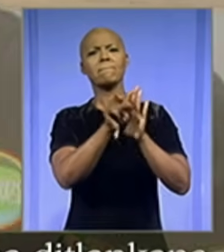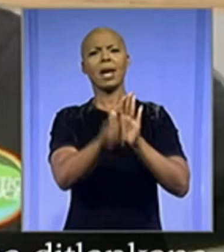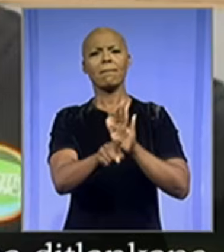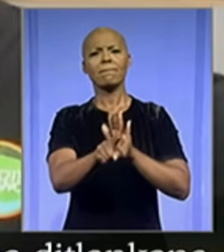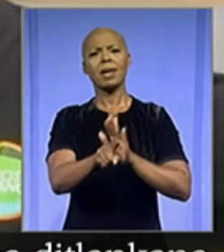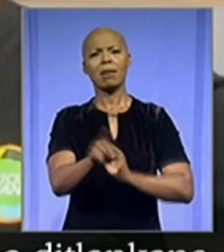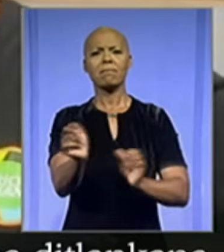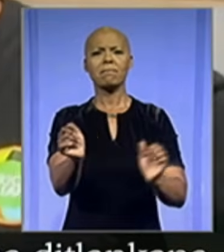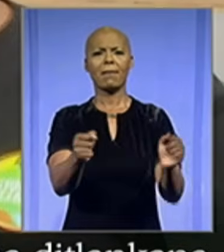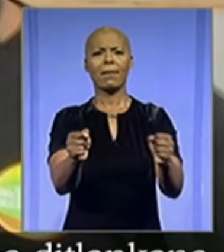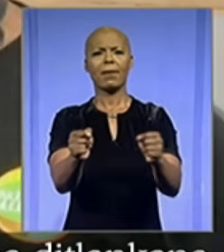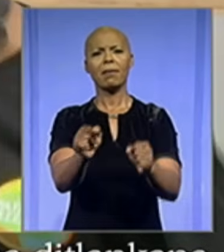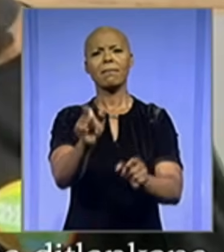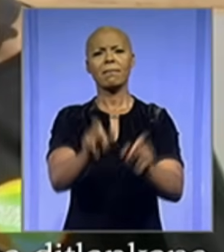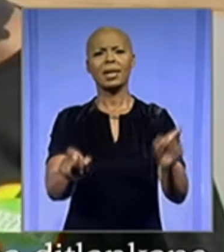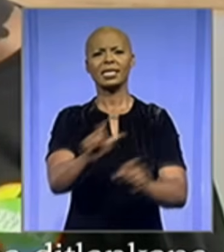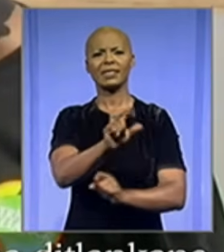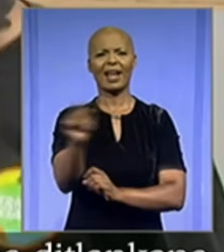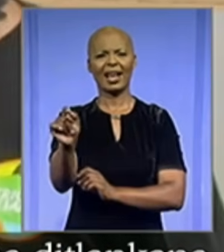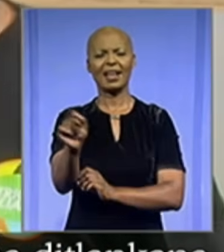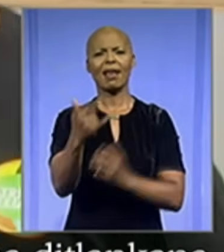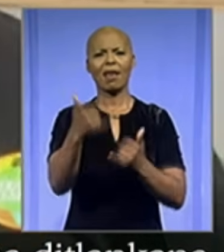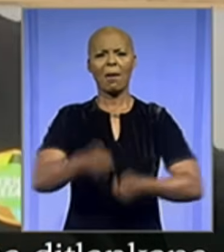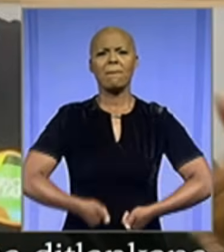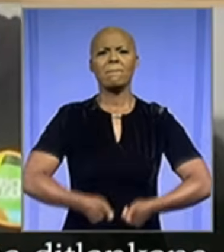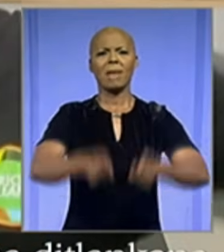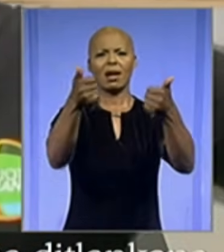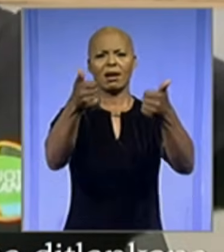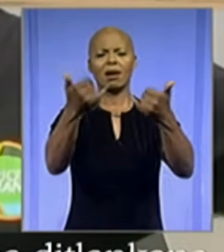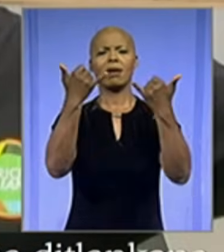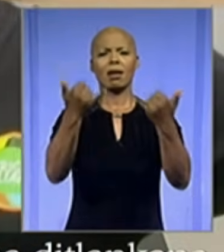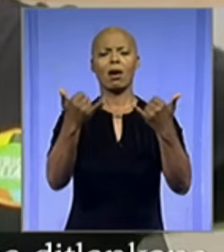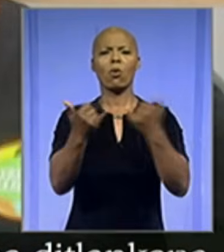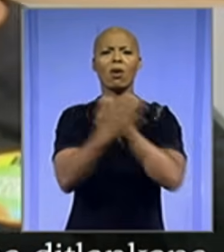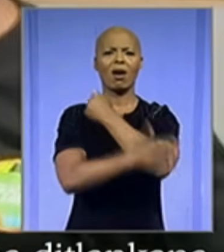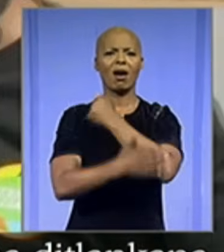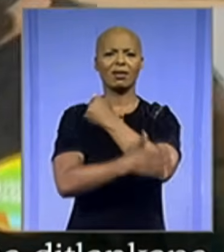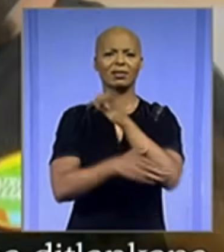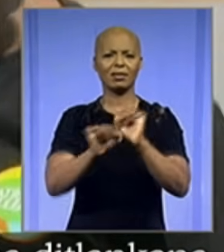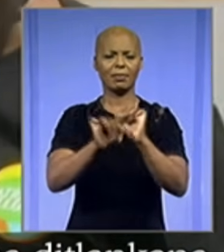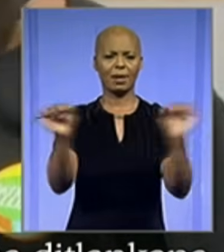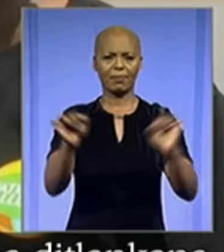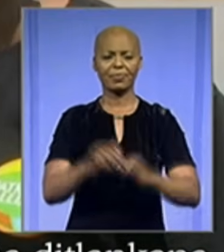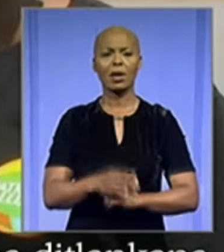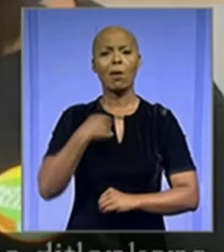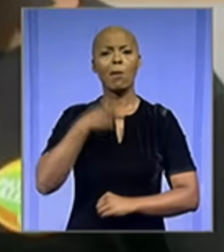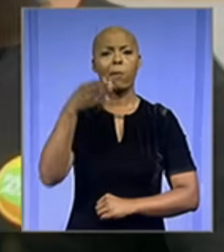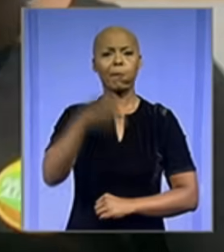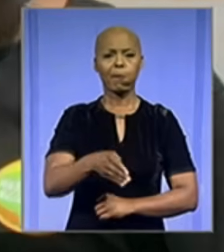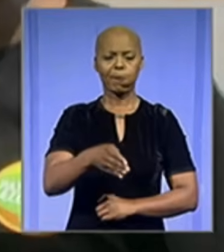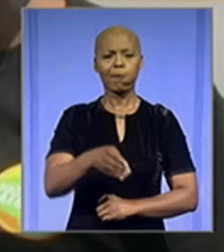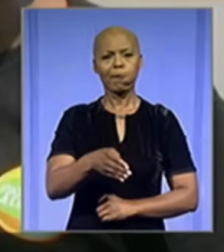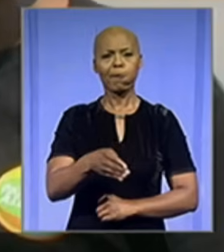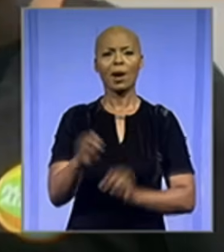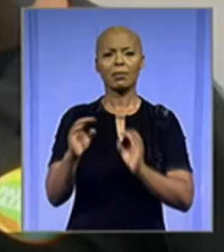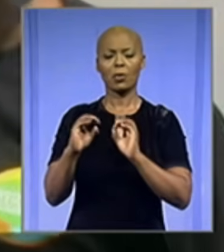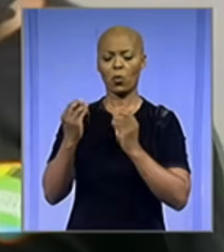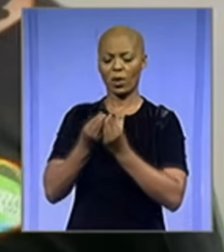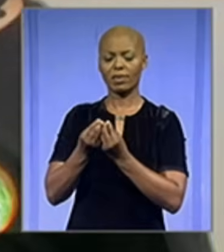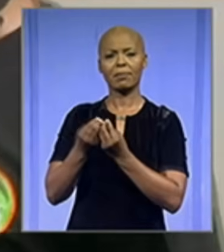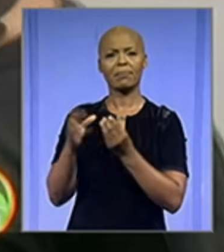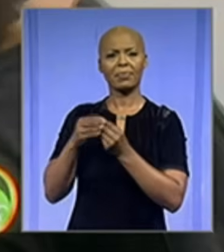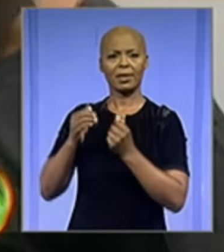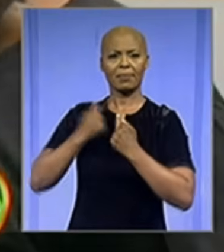over 700 people, close to 1,000 people that we have pushed back. We are now here, and you can see where we